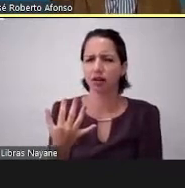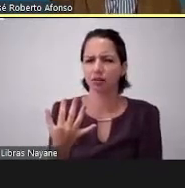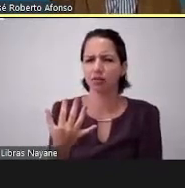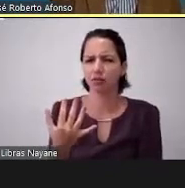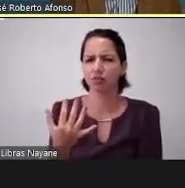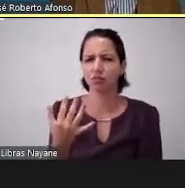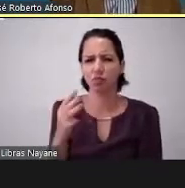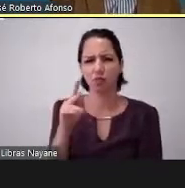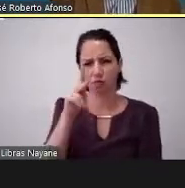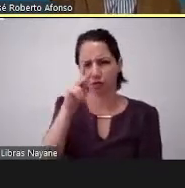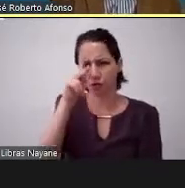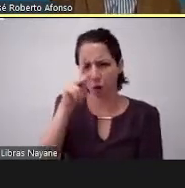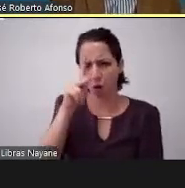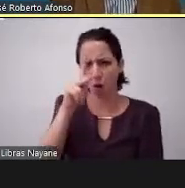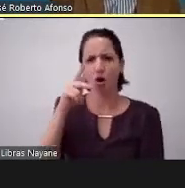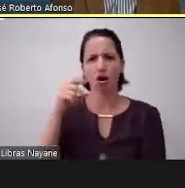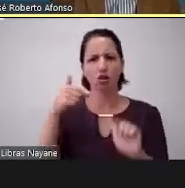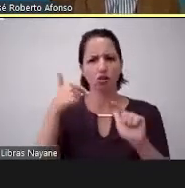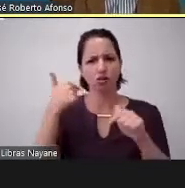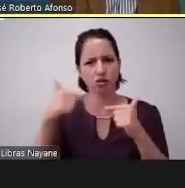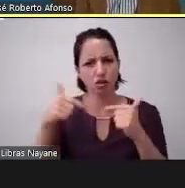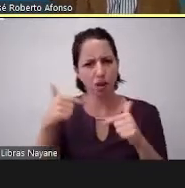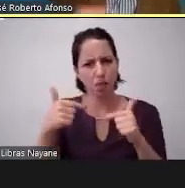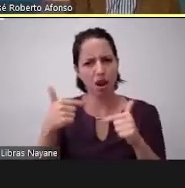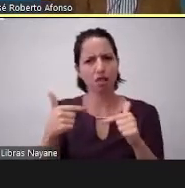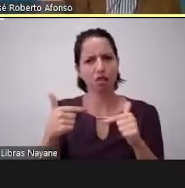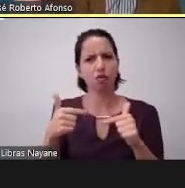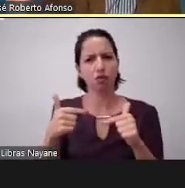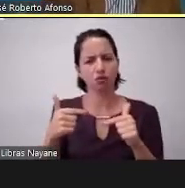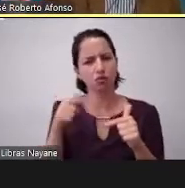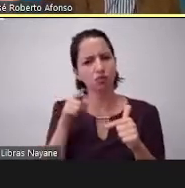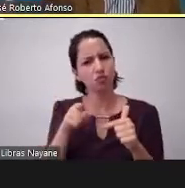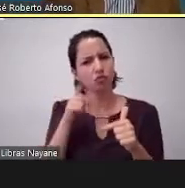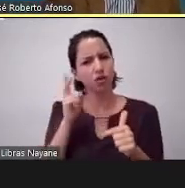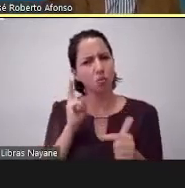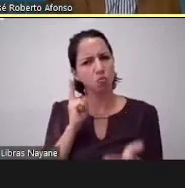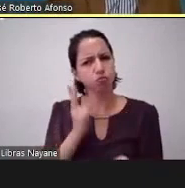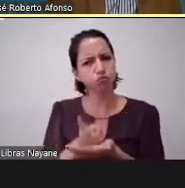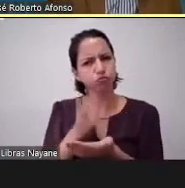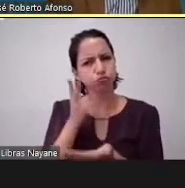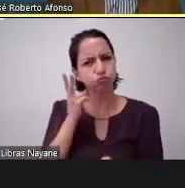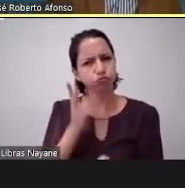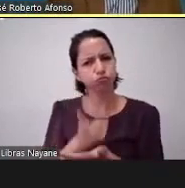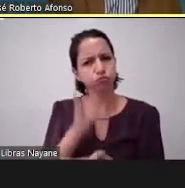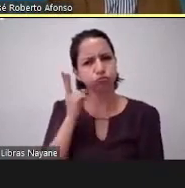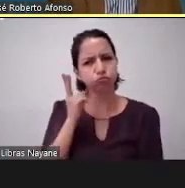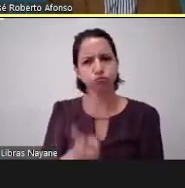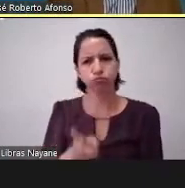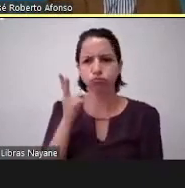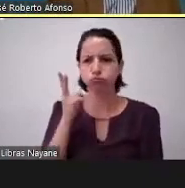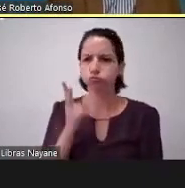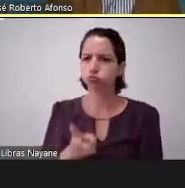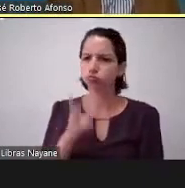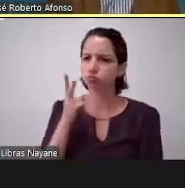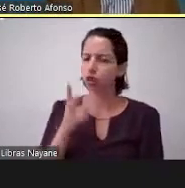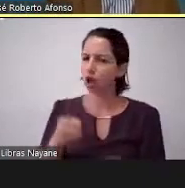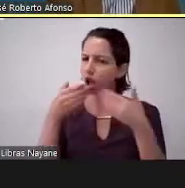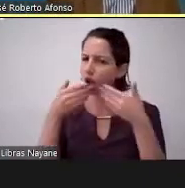drop of the number of autonomous works, there are still